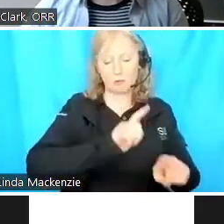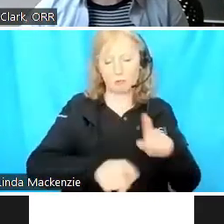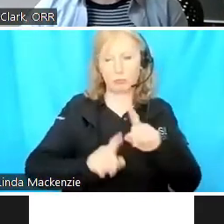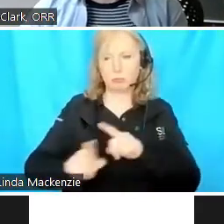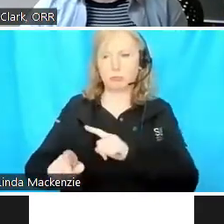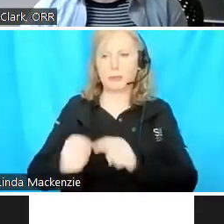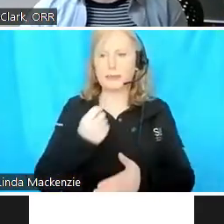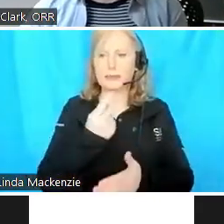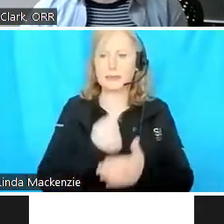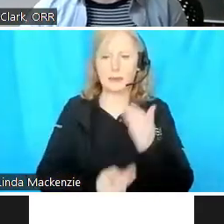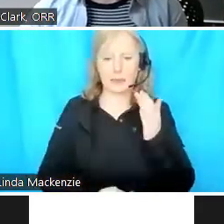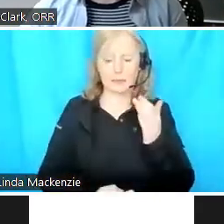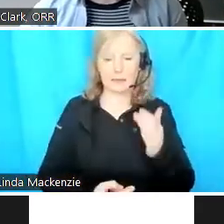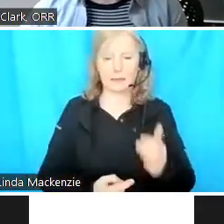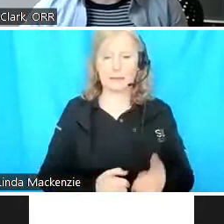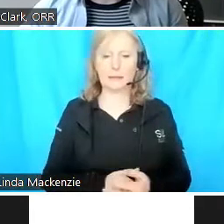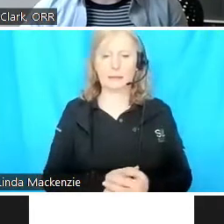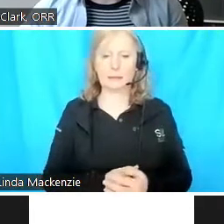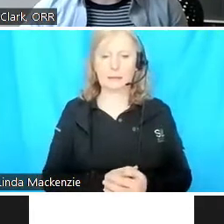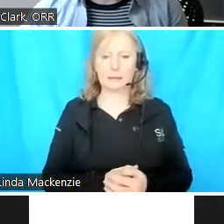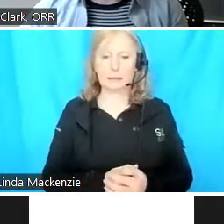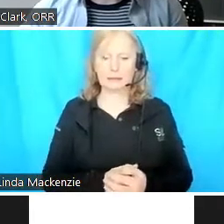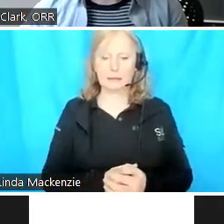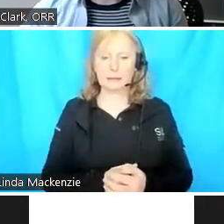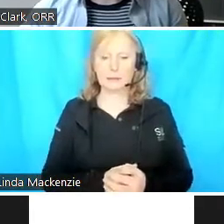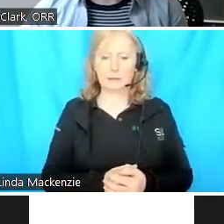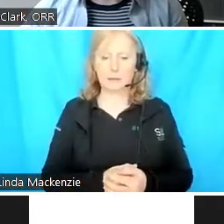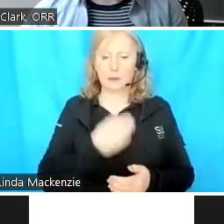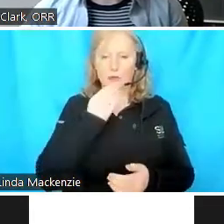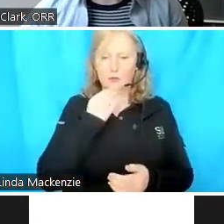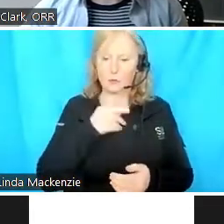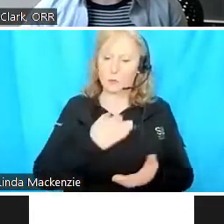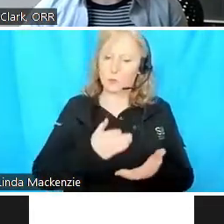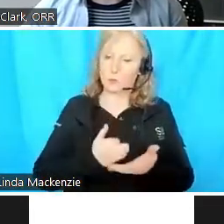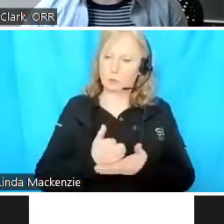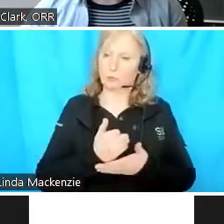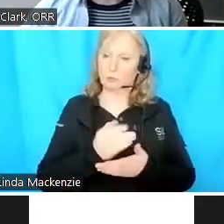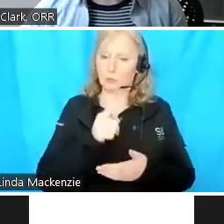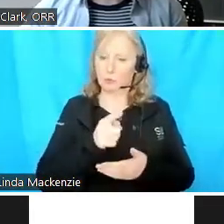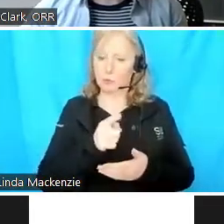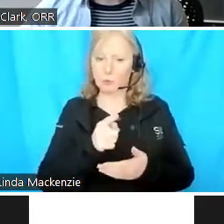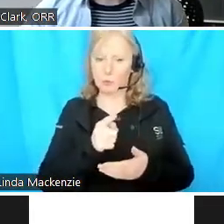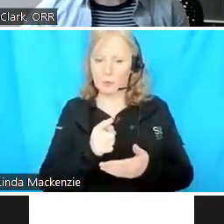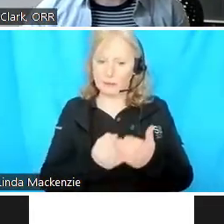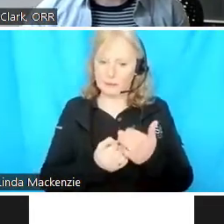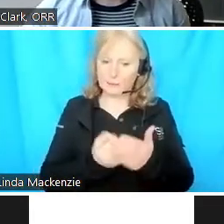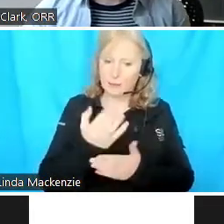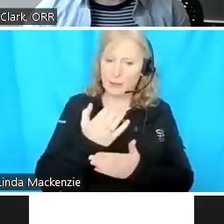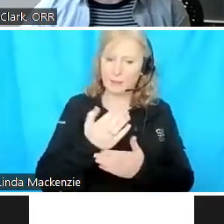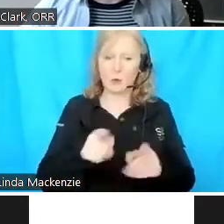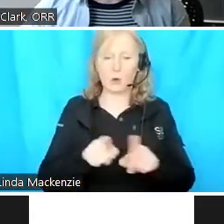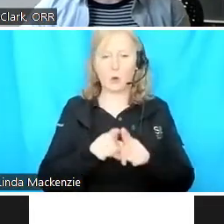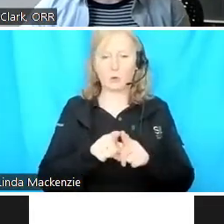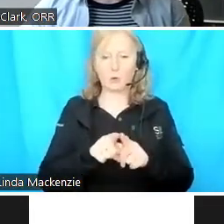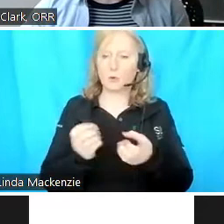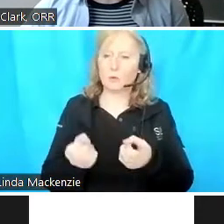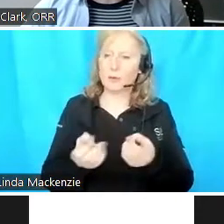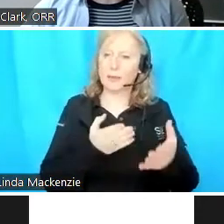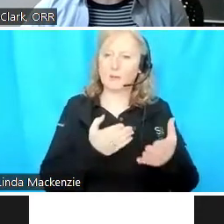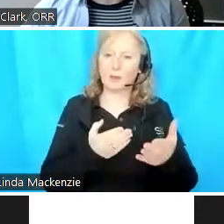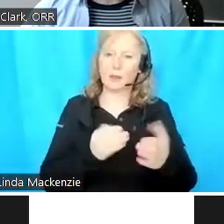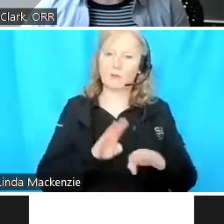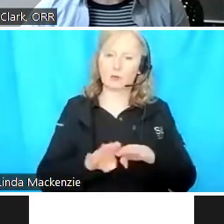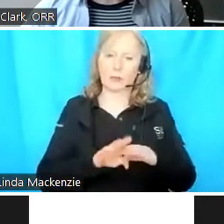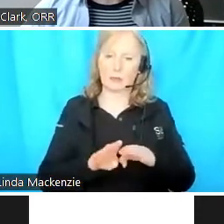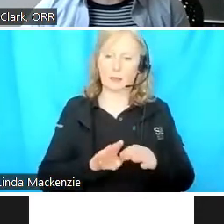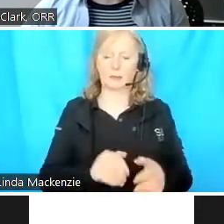disabilities, and that this is utilised in the development and also the delivery of the training. So including